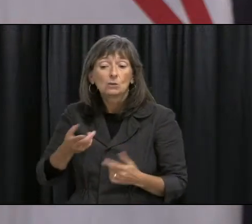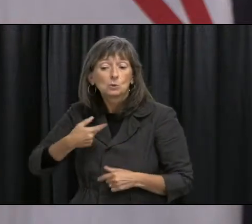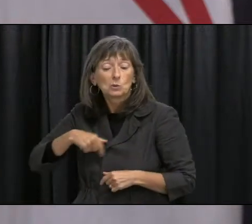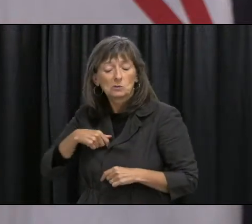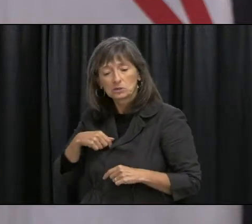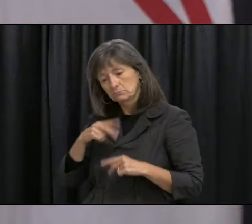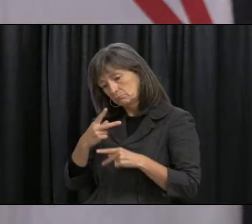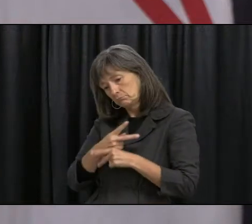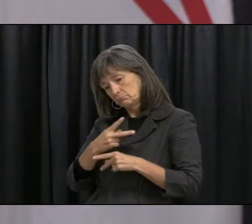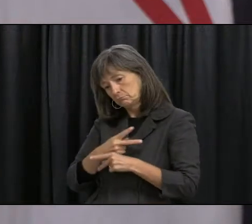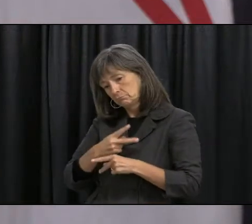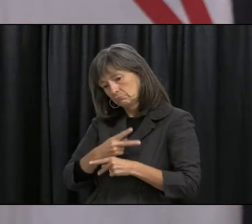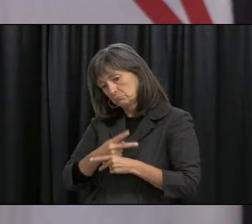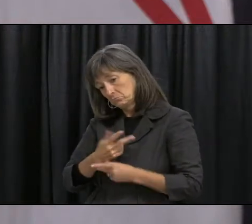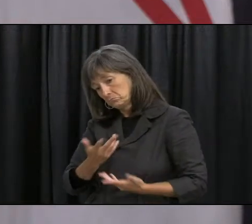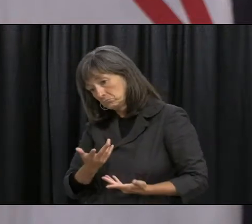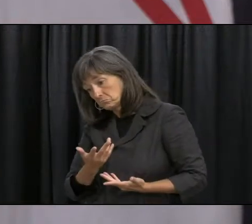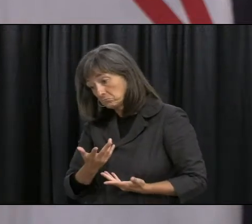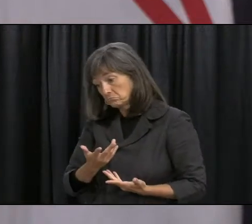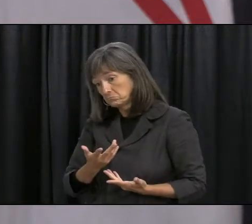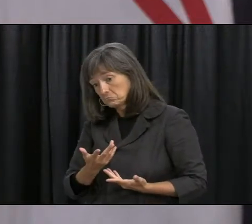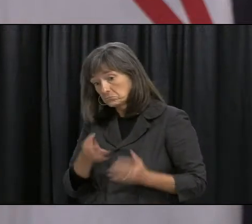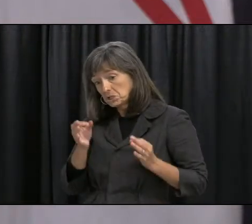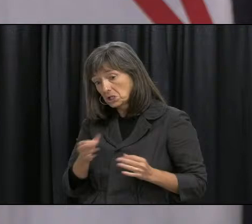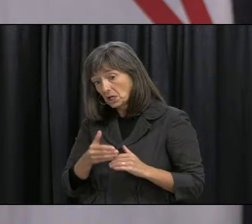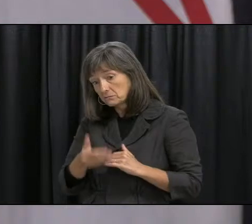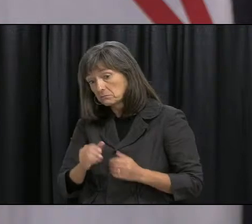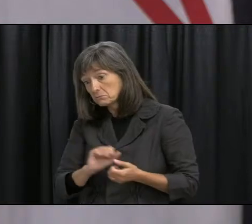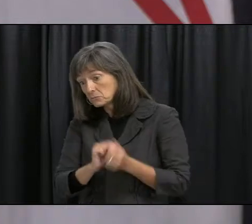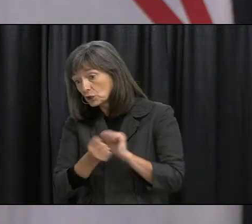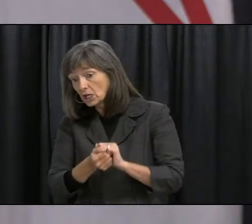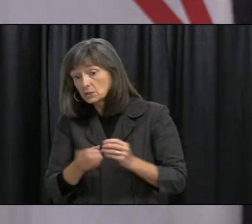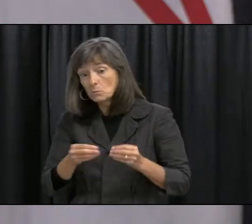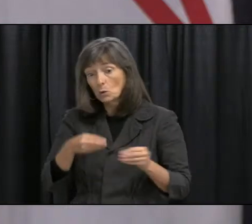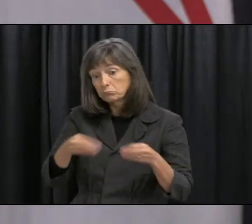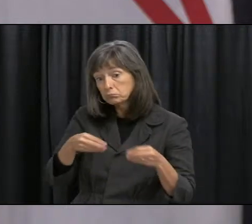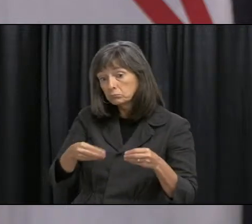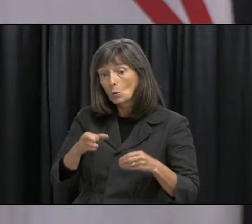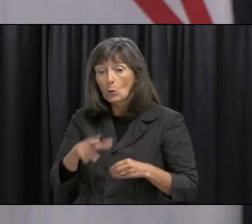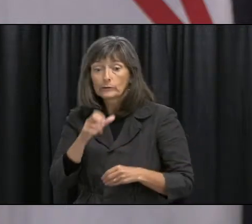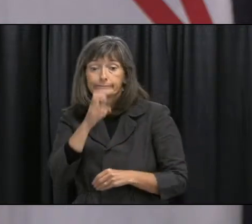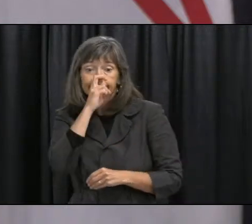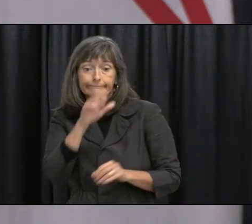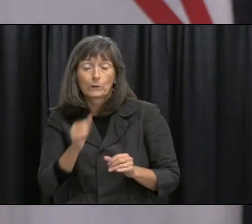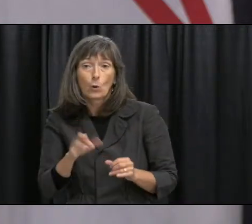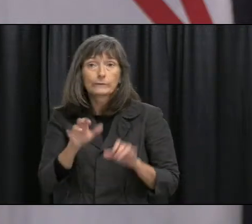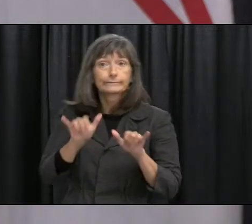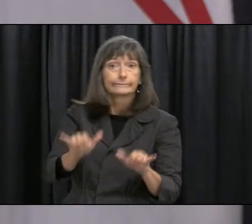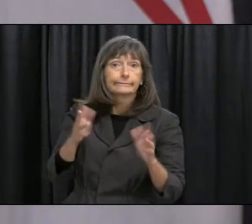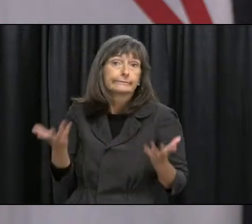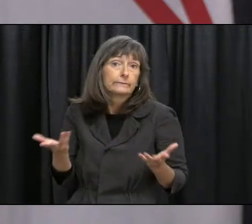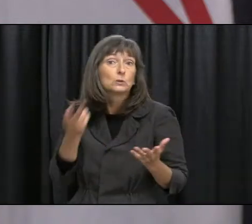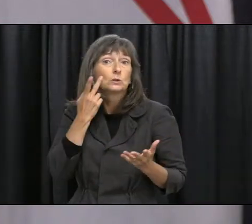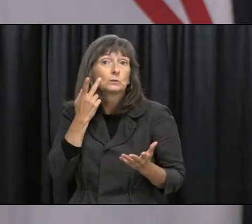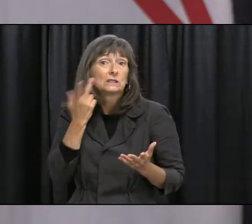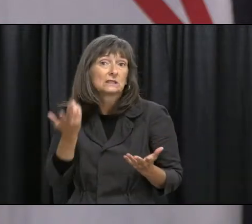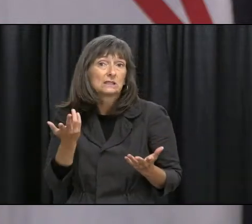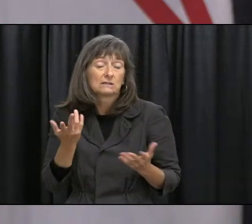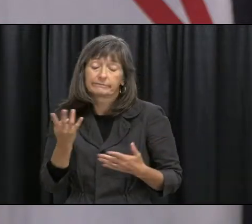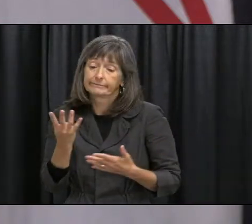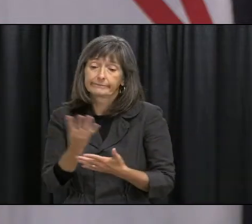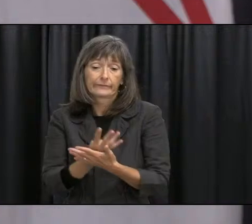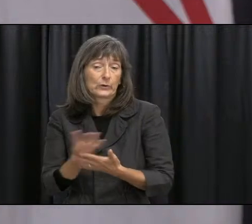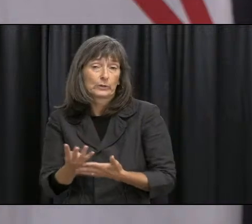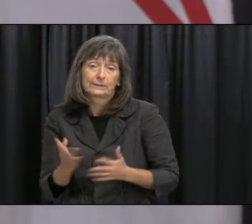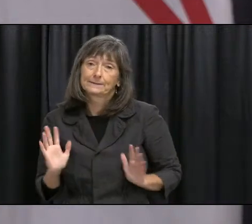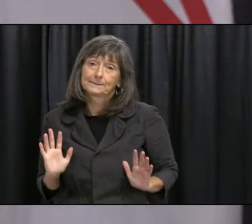to what the risk is and make a decision at that time of what we have to do. So, it's ongoing. We'll be looking at it,